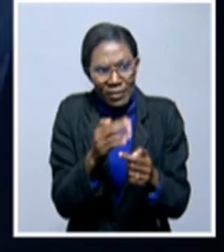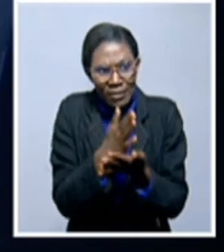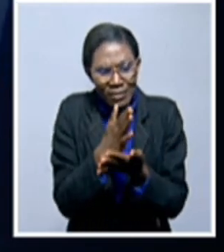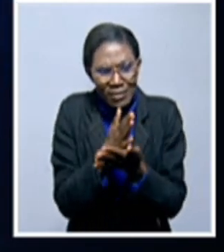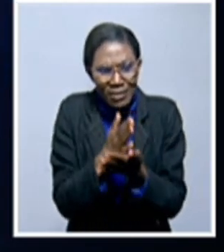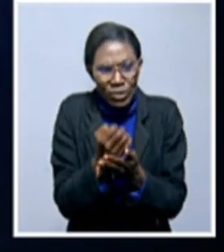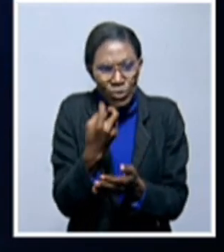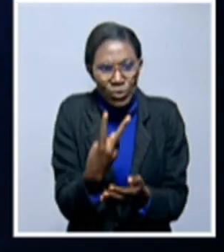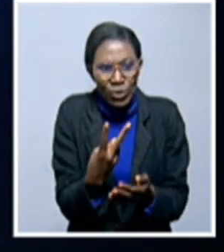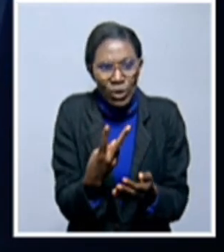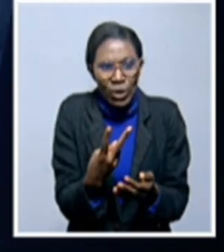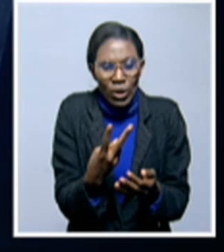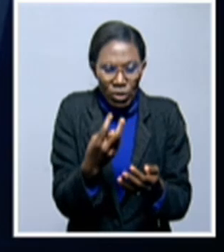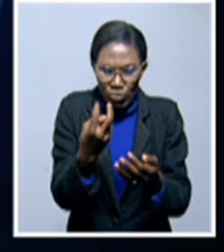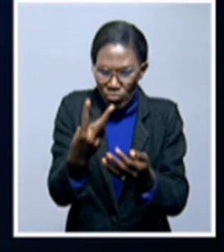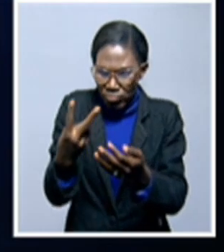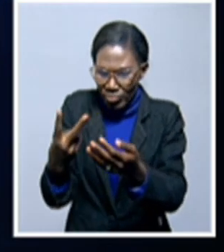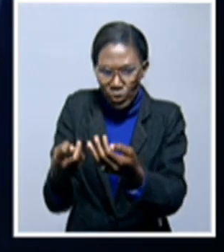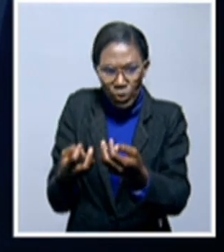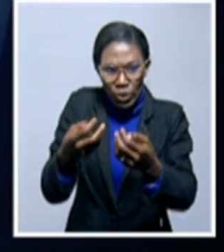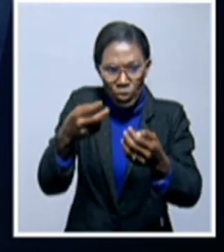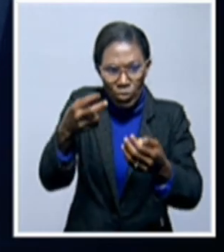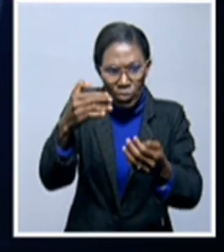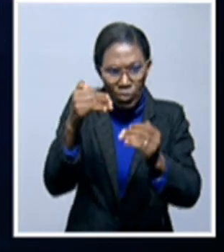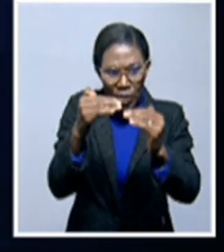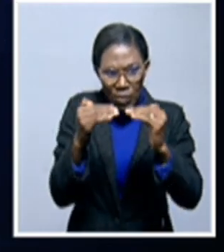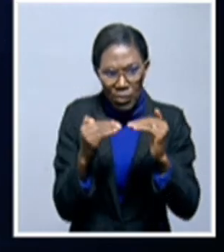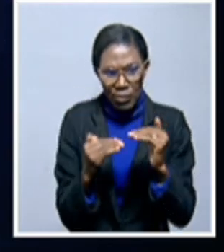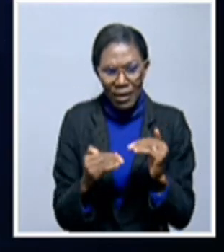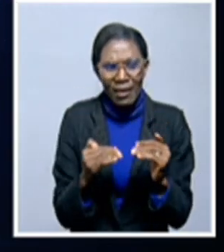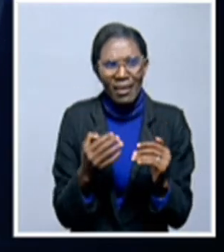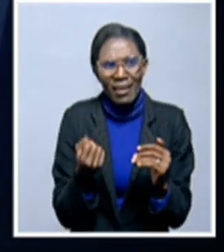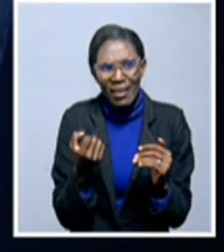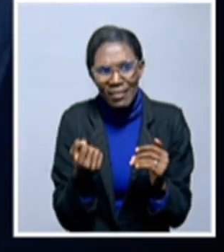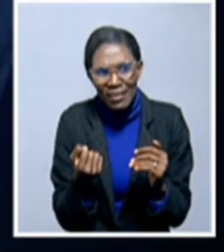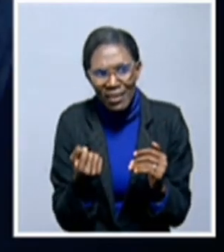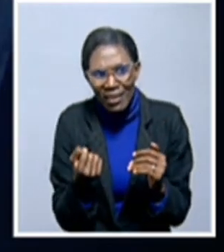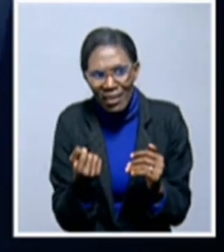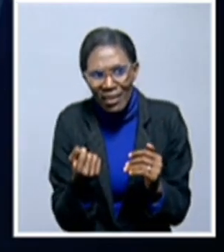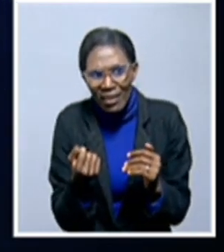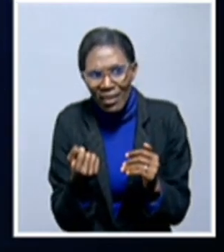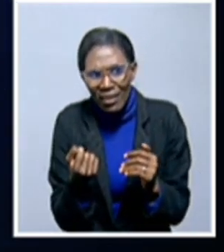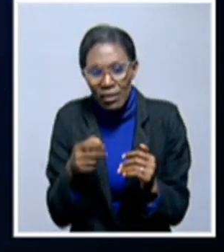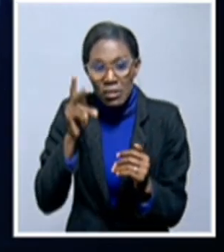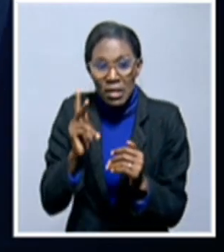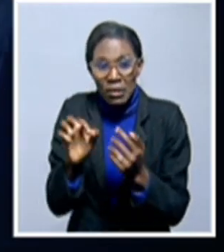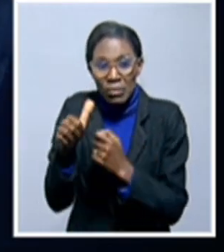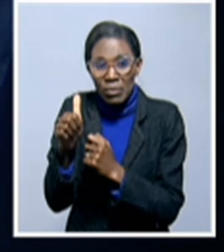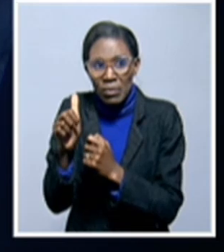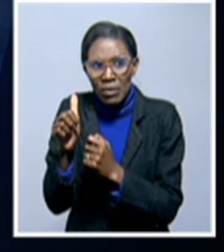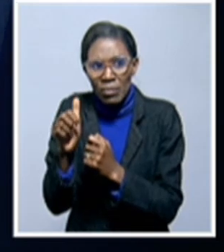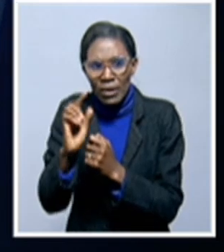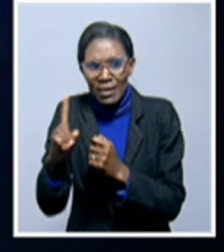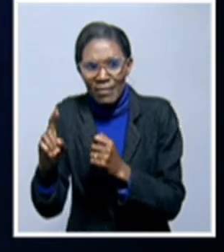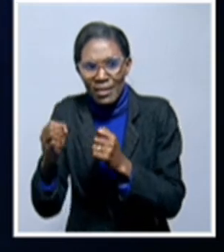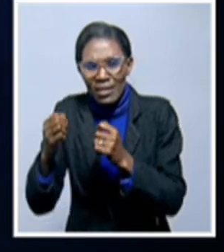2 sessions or annually 2 sessions, whereby one starts in February, ending in July, and to be specific, on the 11th of July, that's